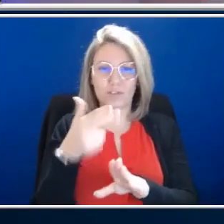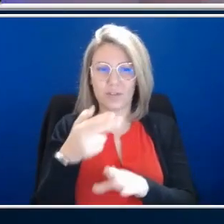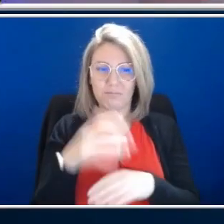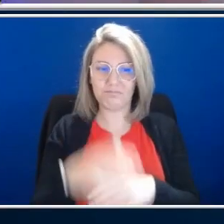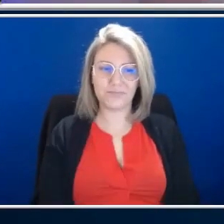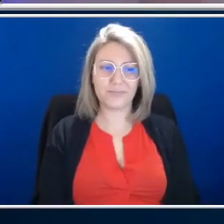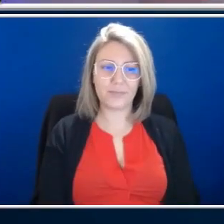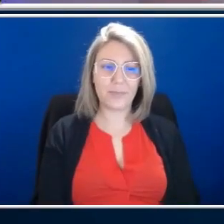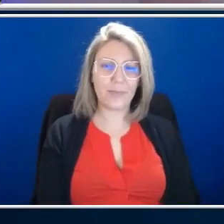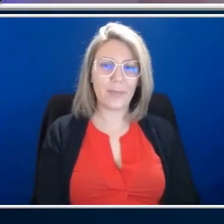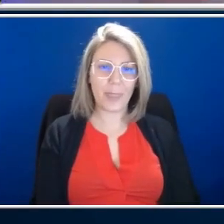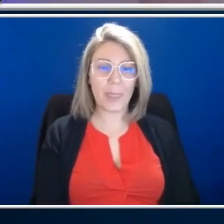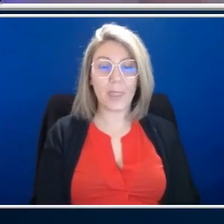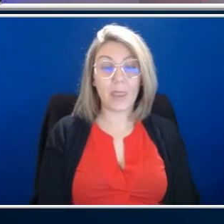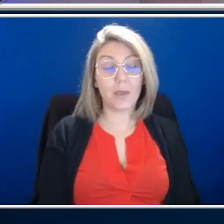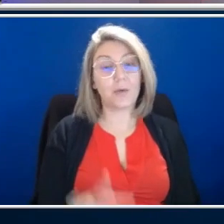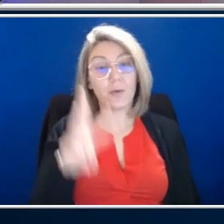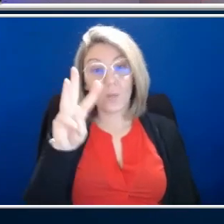Wow.